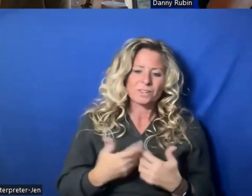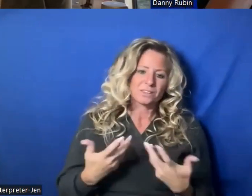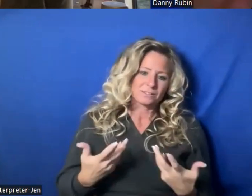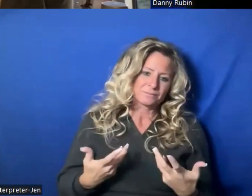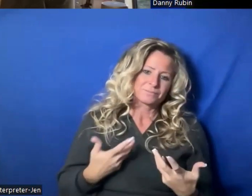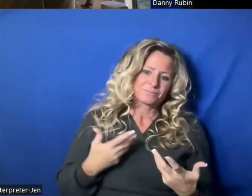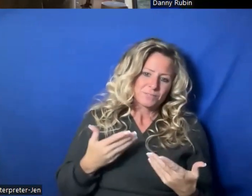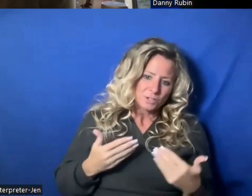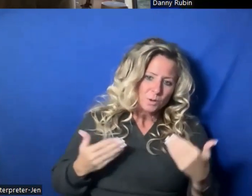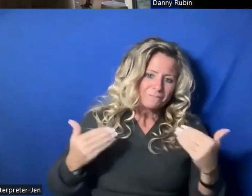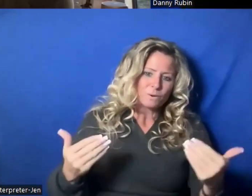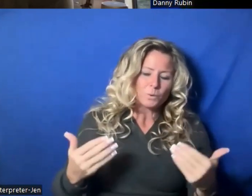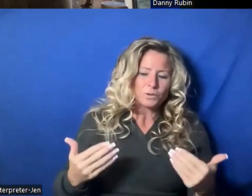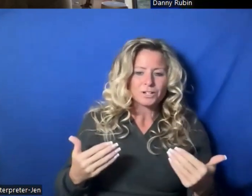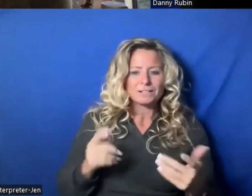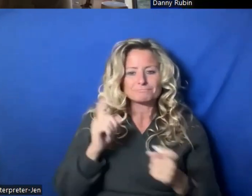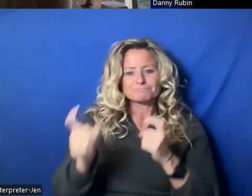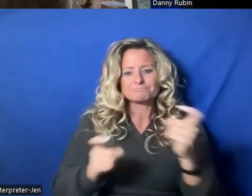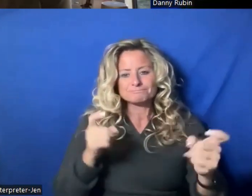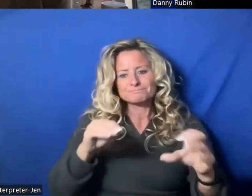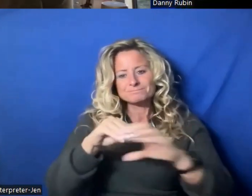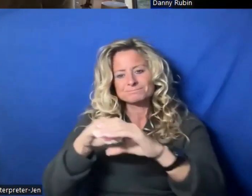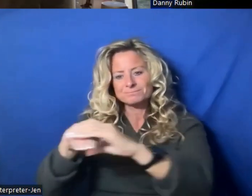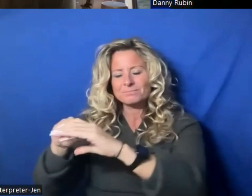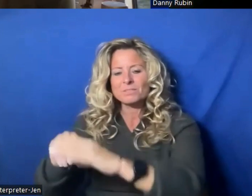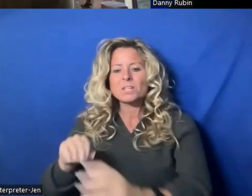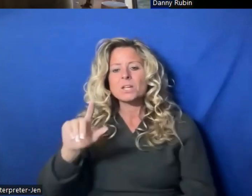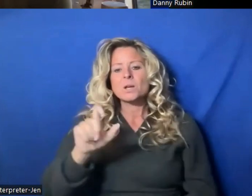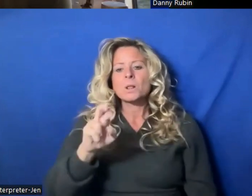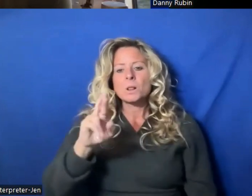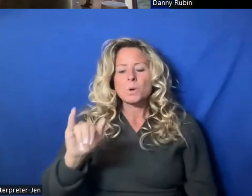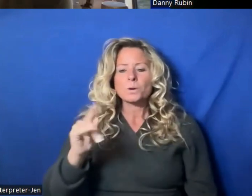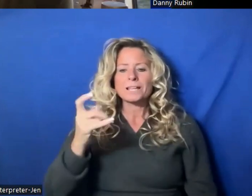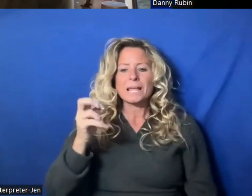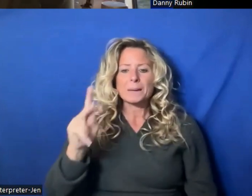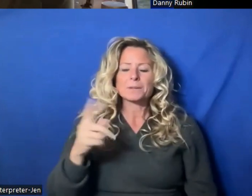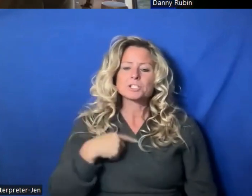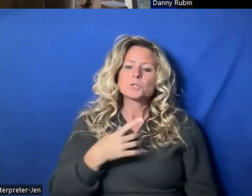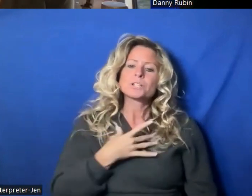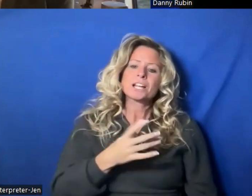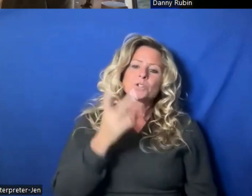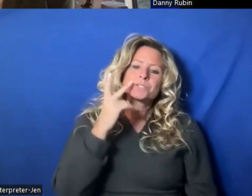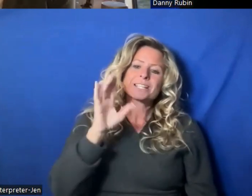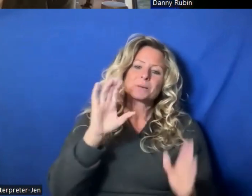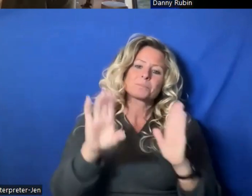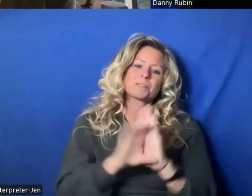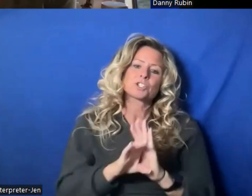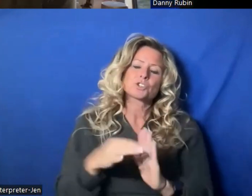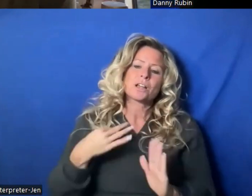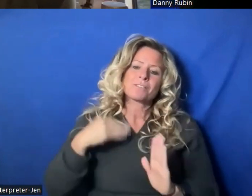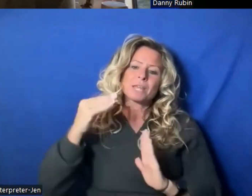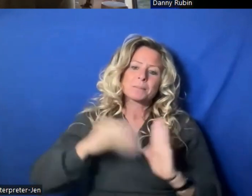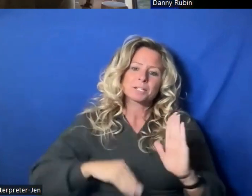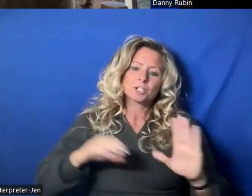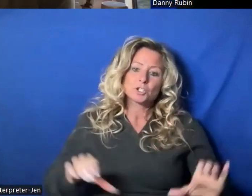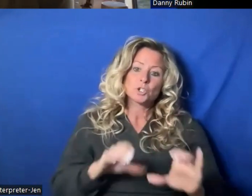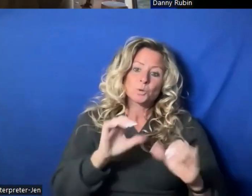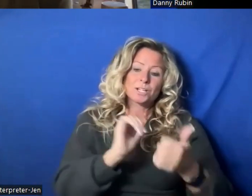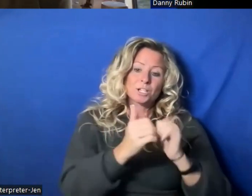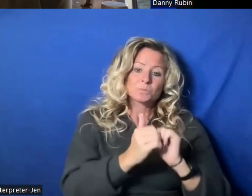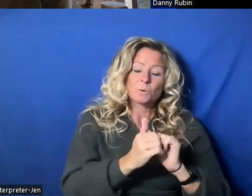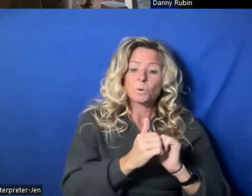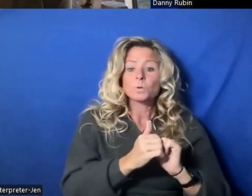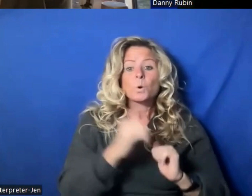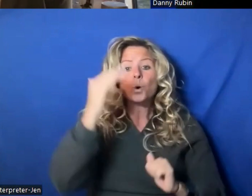student forward athlete. Yeah. like that. Lori Epic asks, for a resume, do you like to see a picture of the applicant doing a sport or